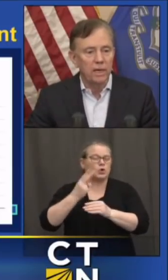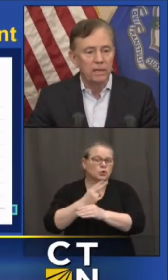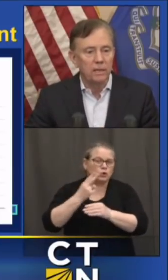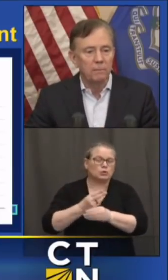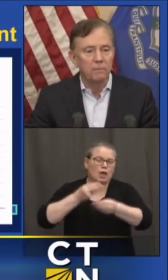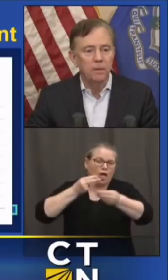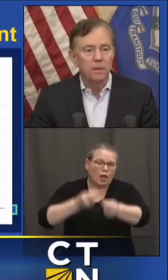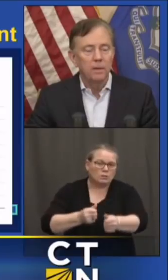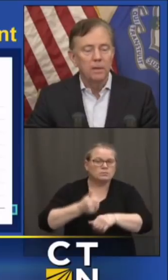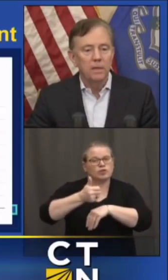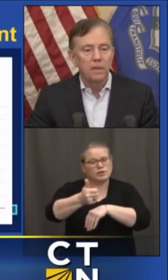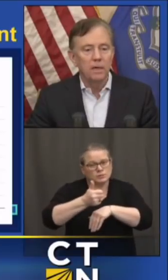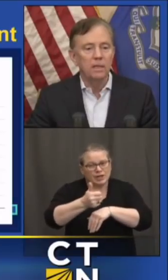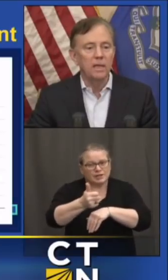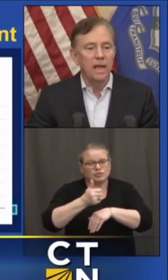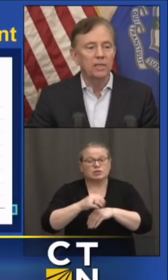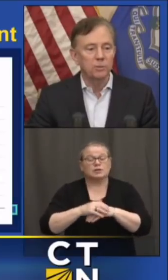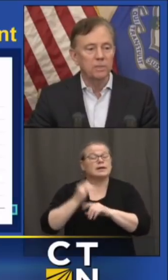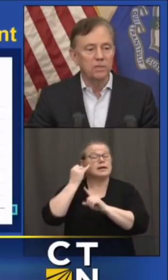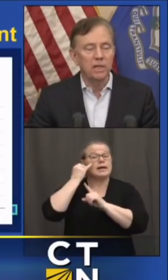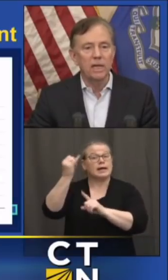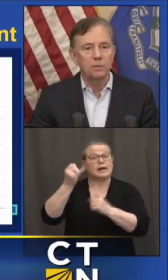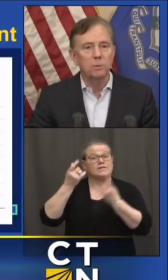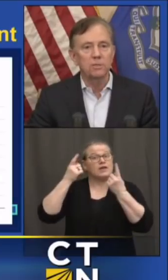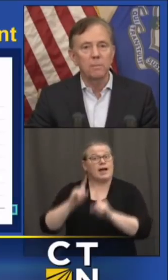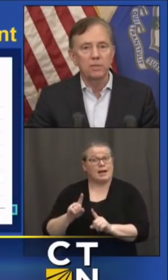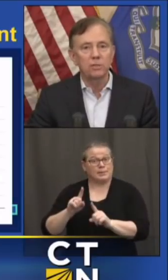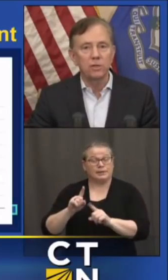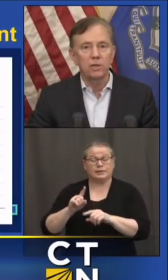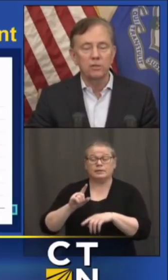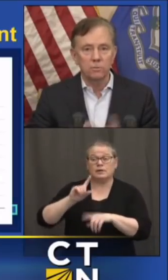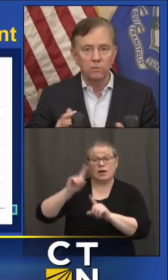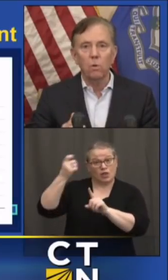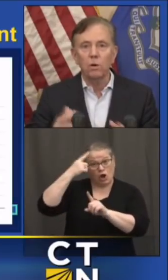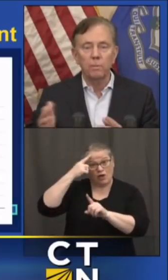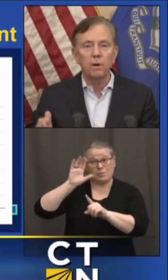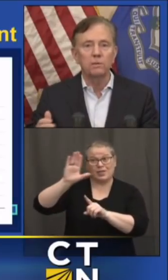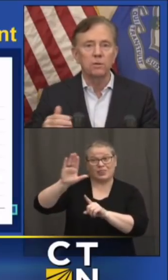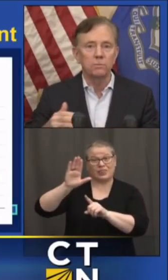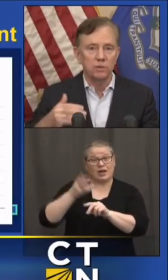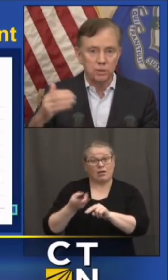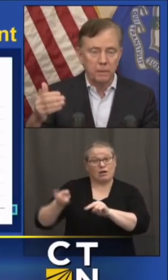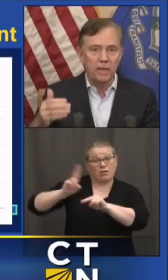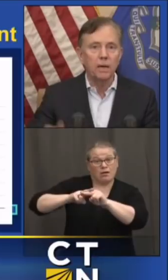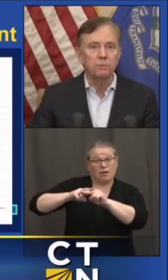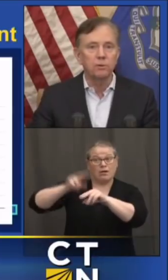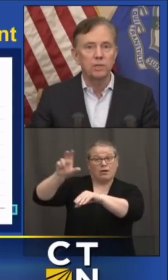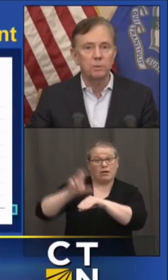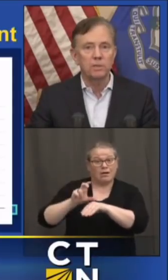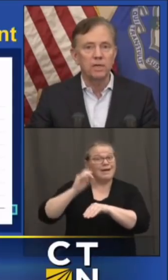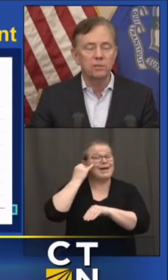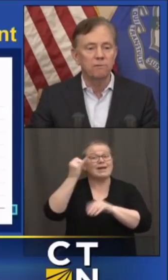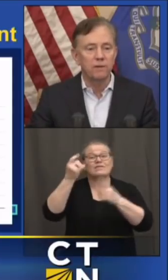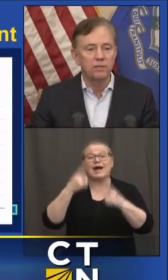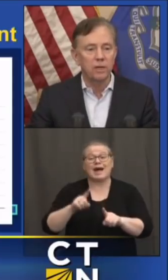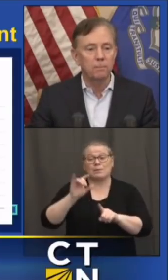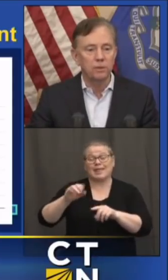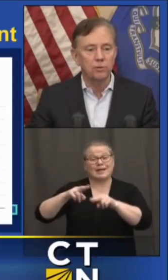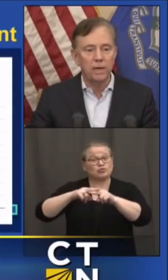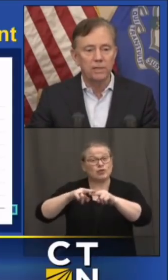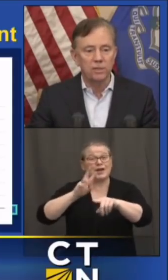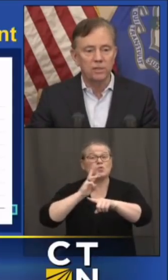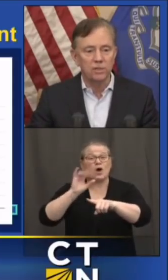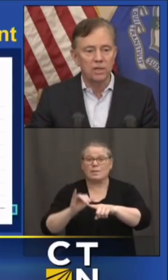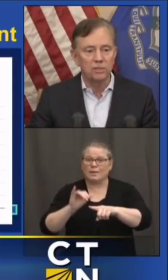don't get the enhancements I mentioned to you in terms of Waterbury, in terms of speeding up transportation, fixing up